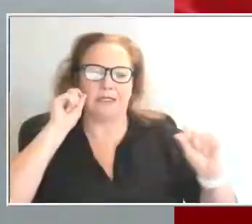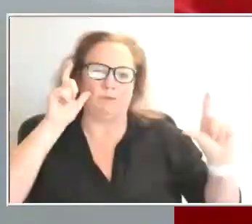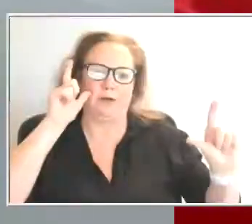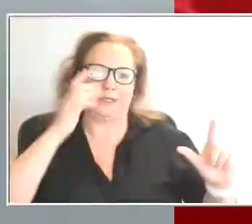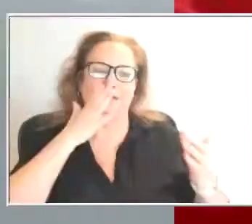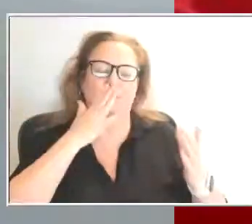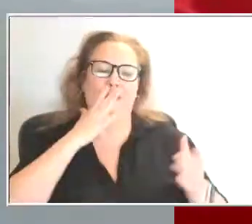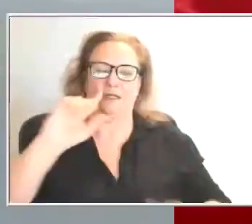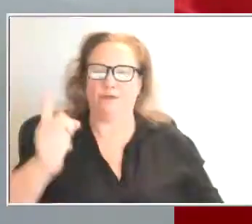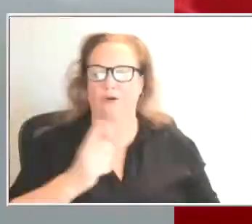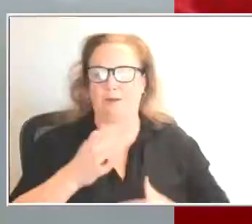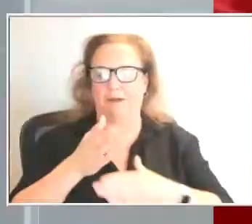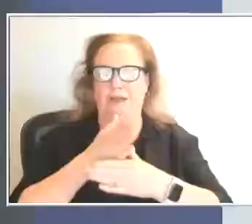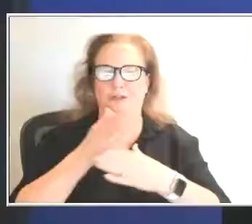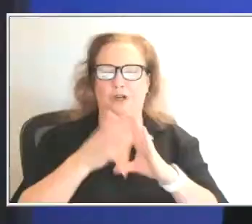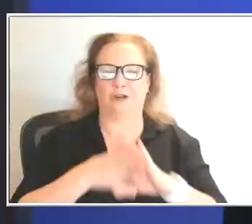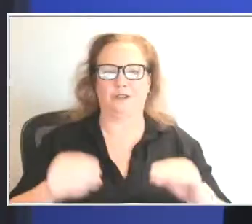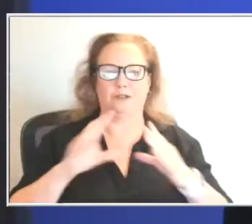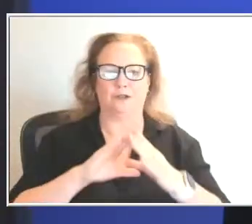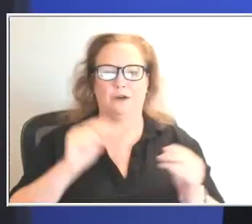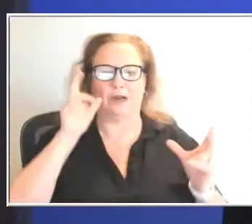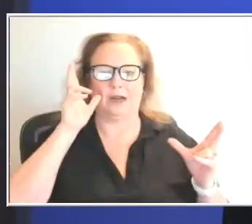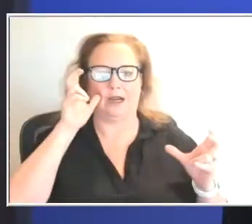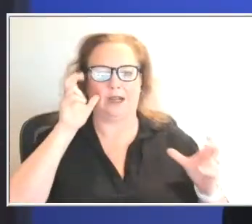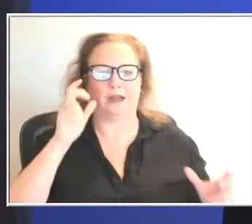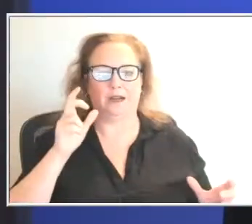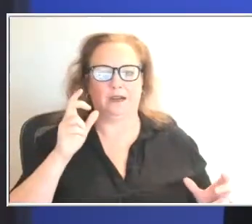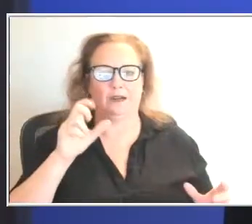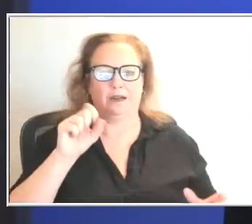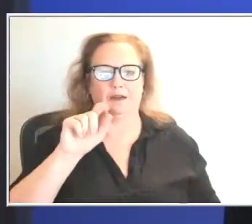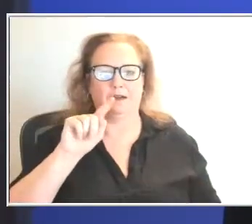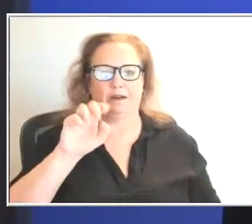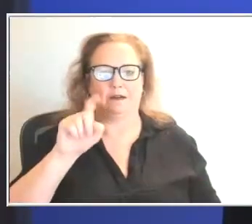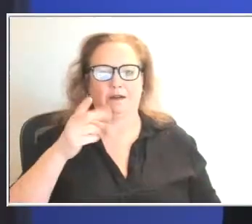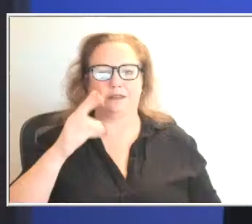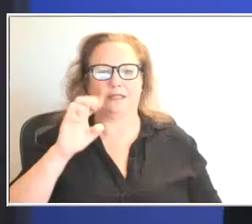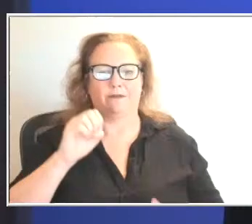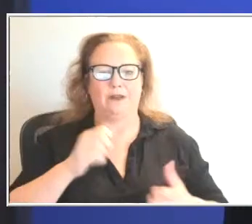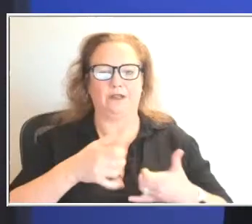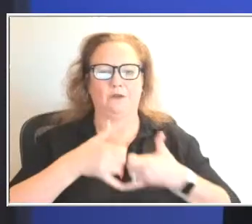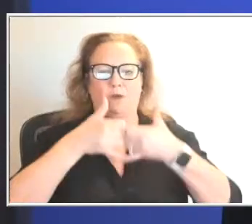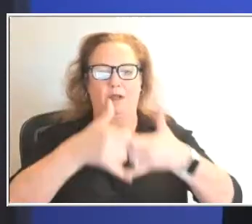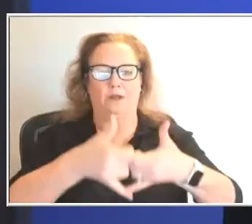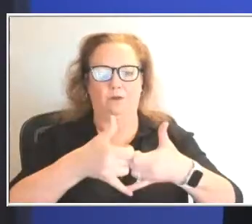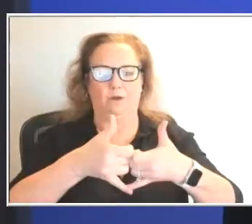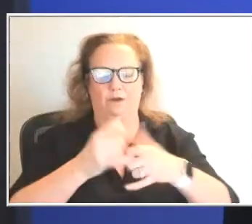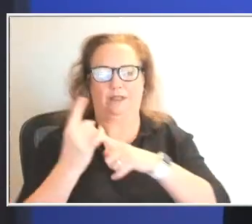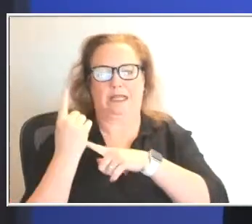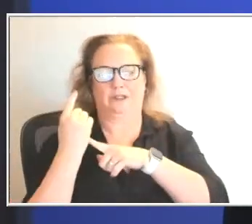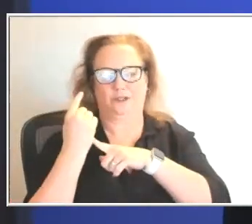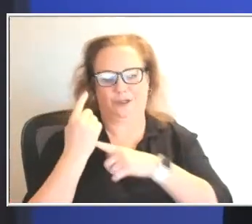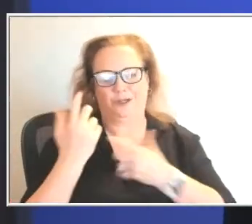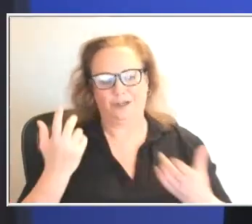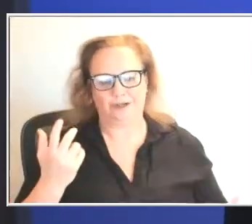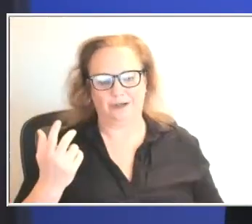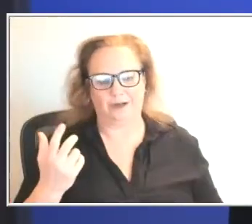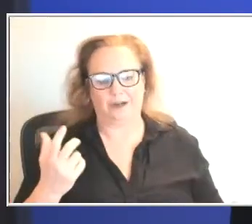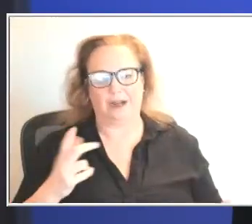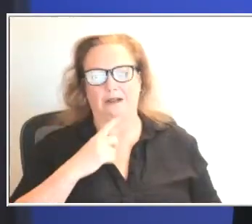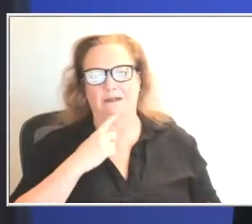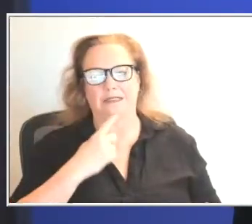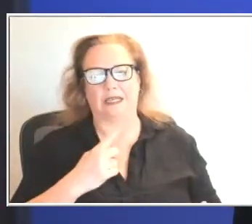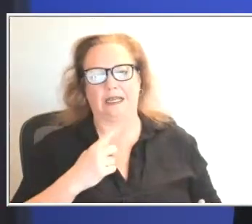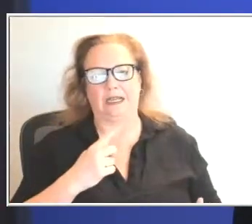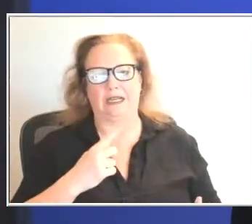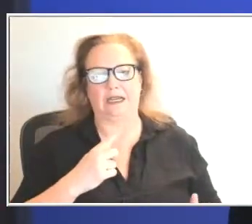coming in and sharing the story again. I got to hear it when Stephanie did win the award a year ago. But I will say it's just a testament. It's